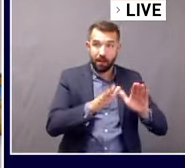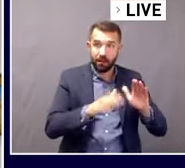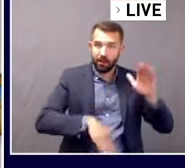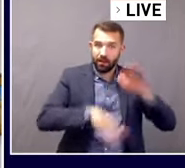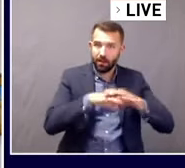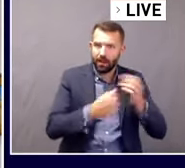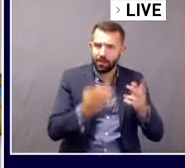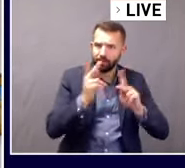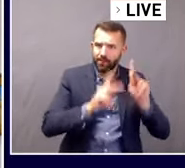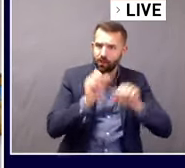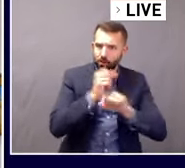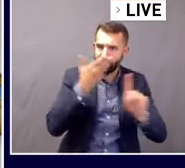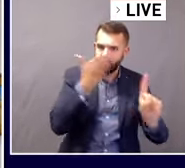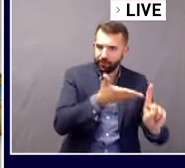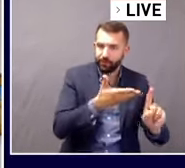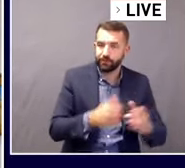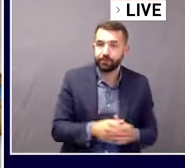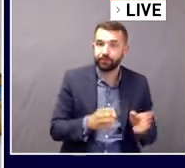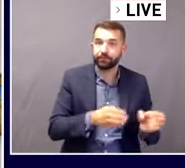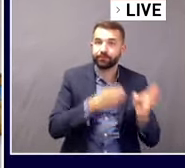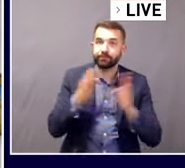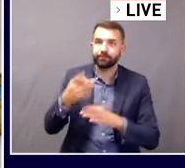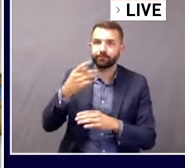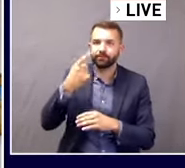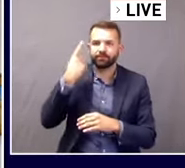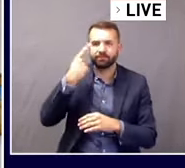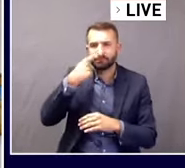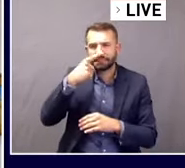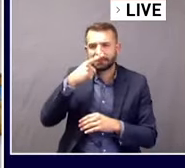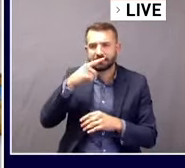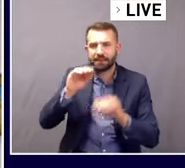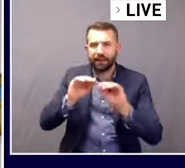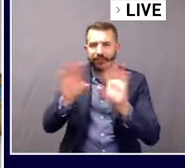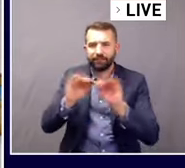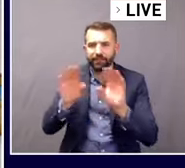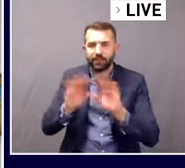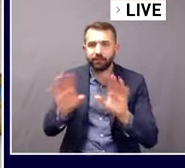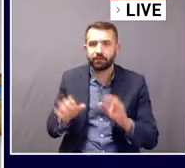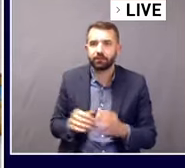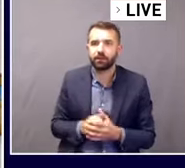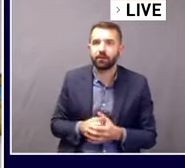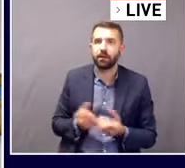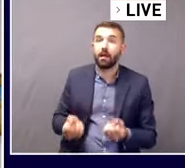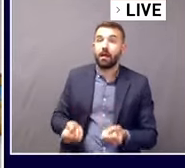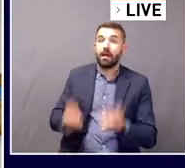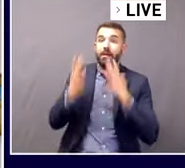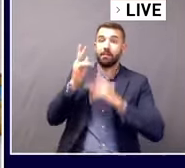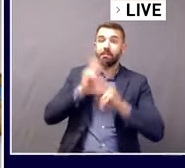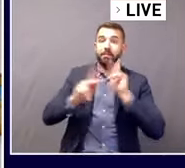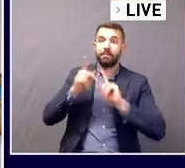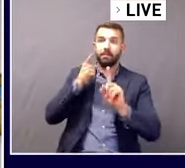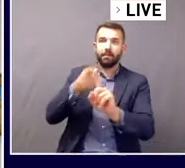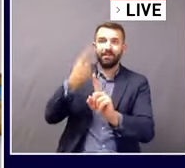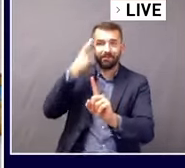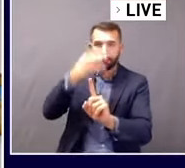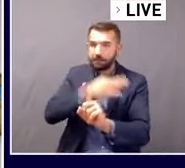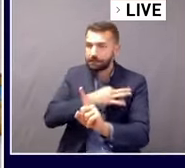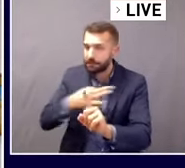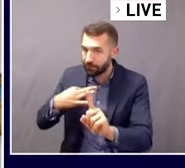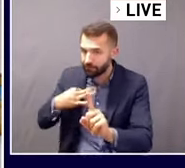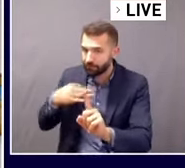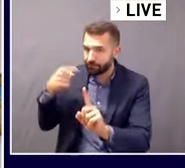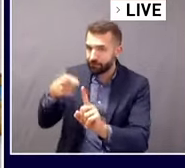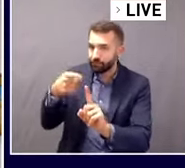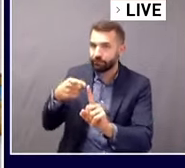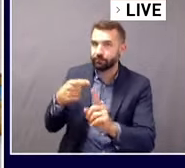what the recommendations would be for occupancy of office buildings by staff? Is there a recommended limit to the number of people per square